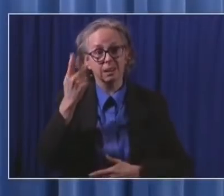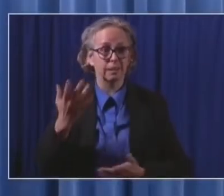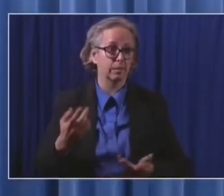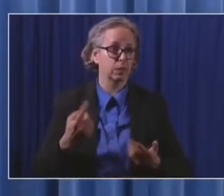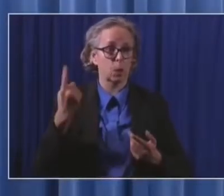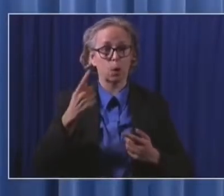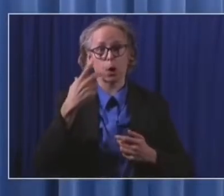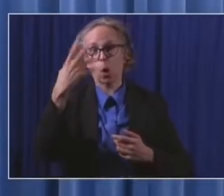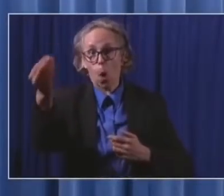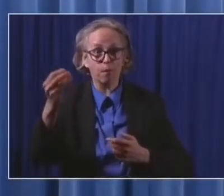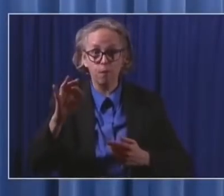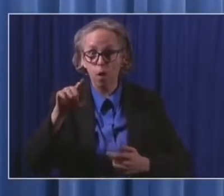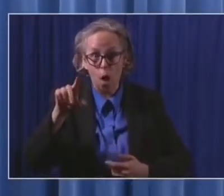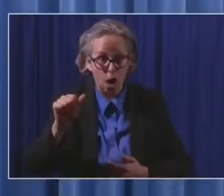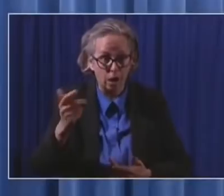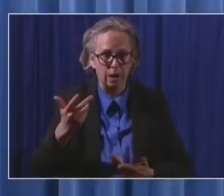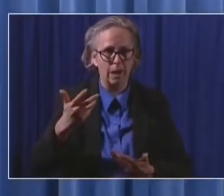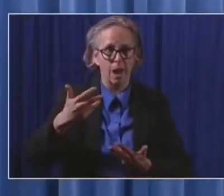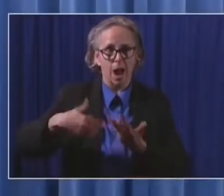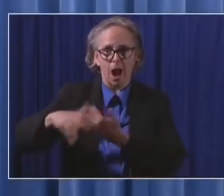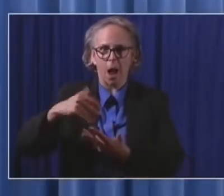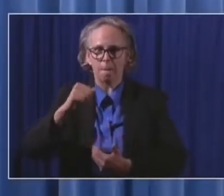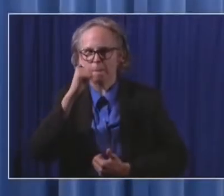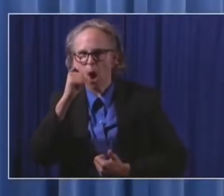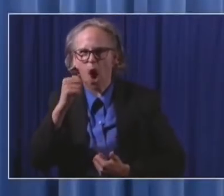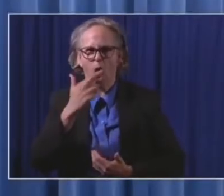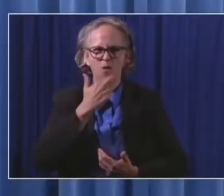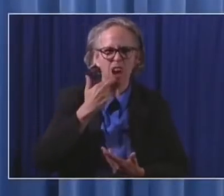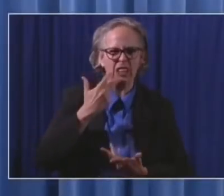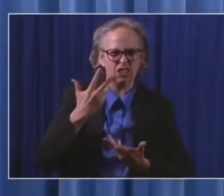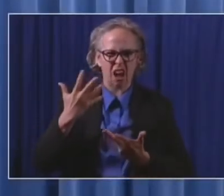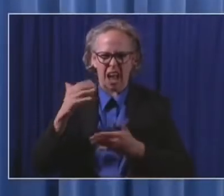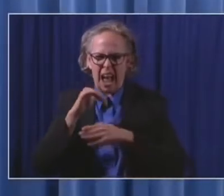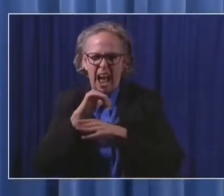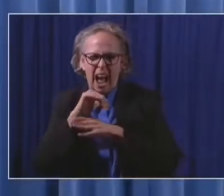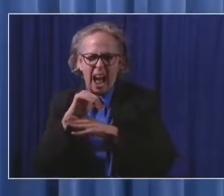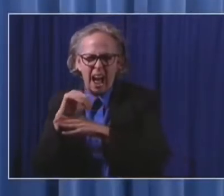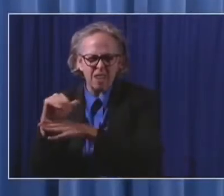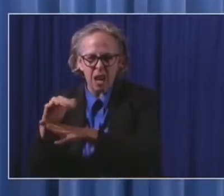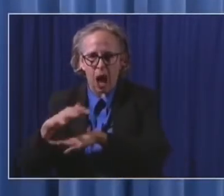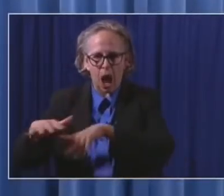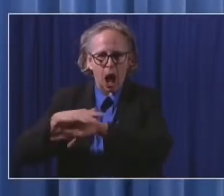there. So, if someone is coming back from Florida and they've been out